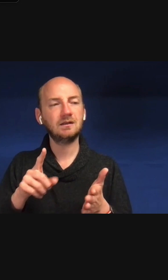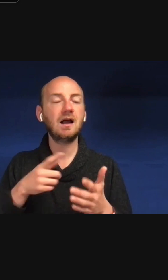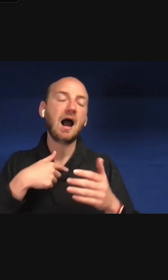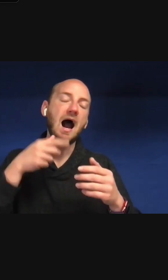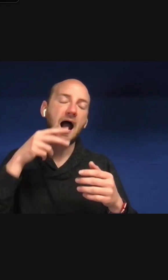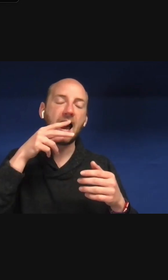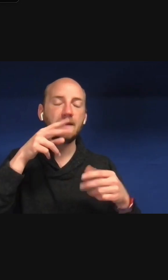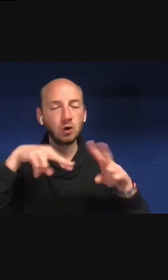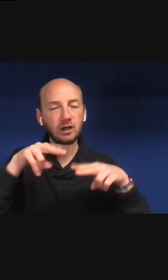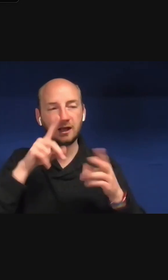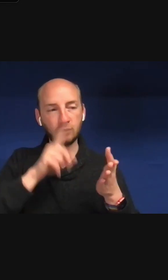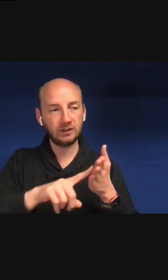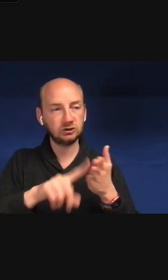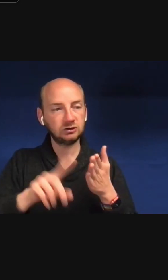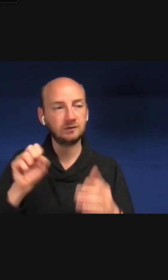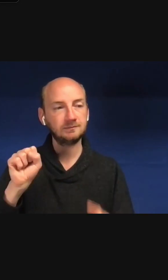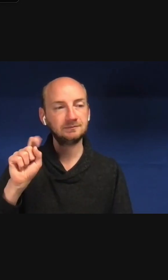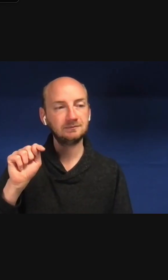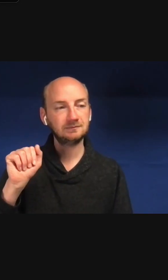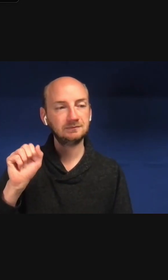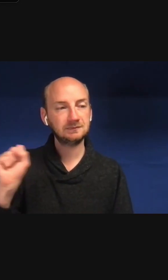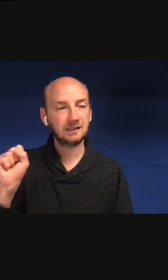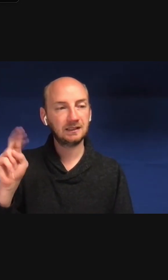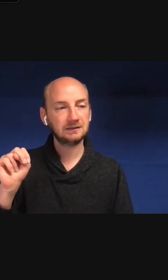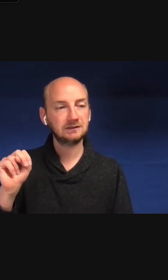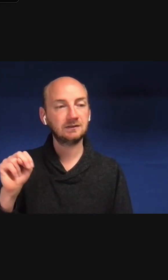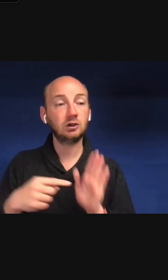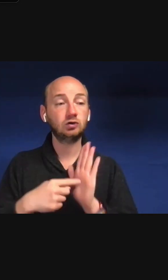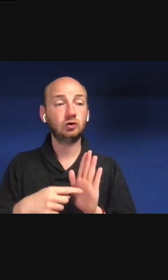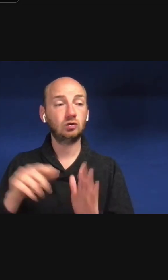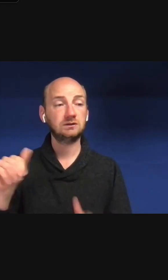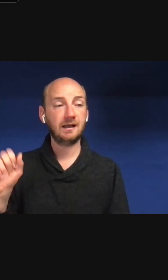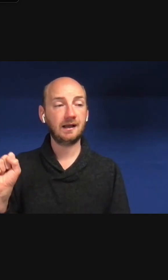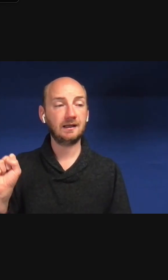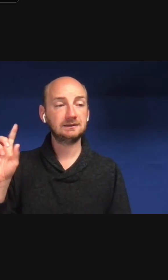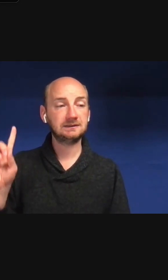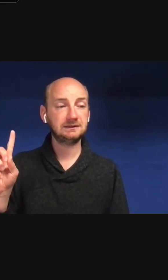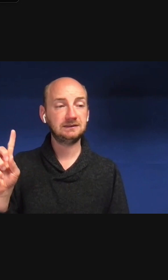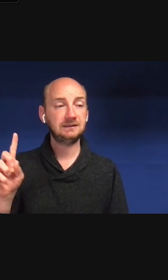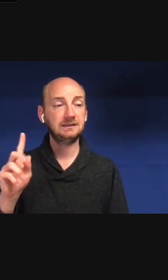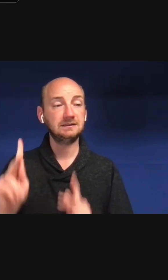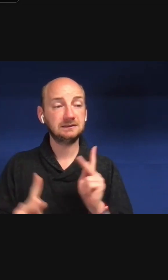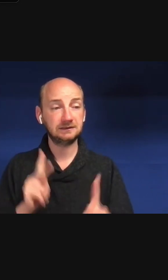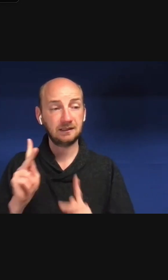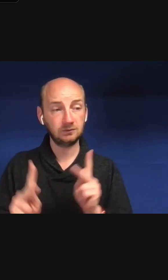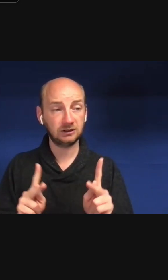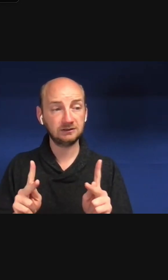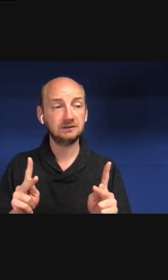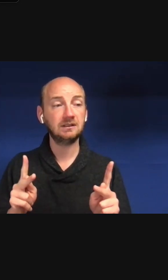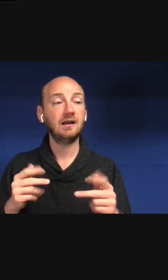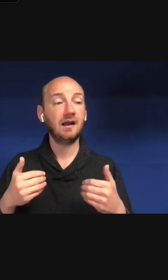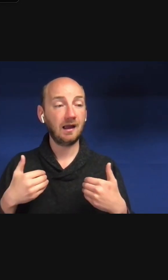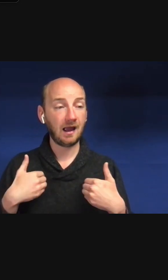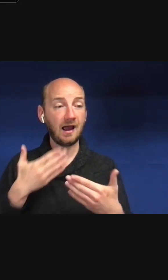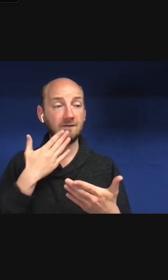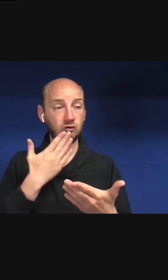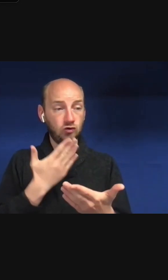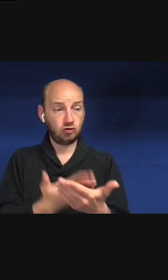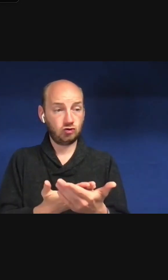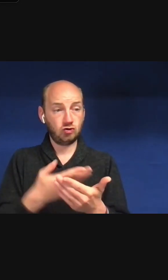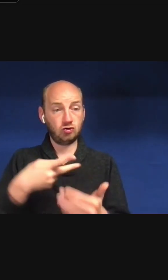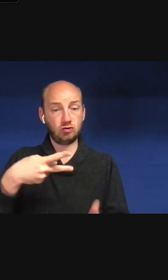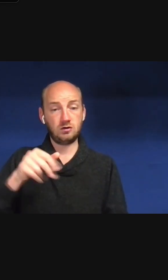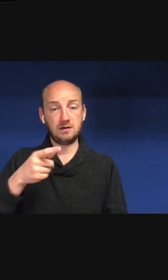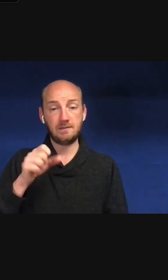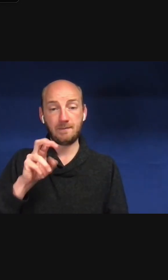that ASD subjects could have pattern recognition, needing lots of cognitive flexibility. How does this fit in terms of